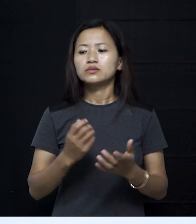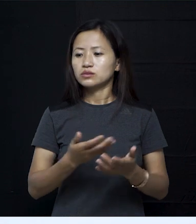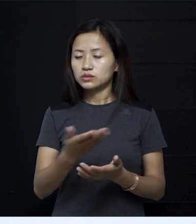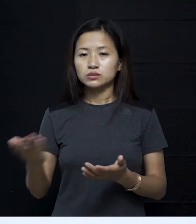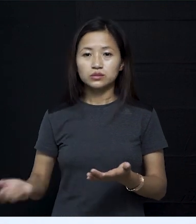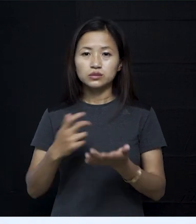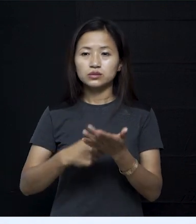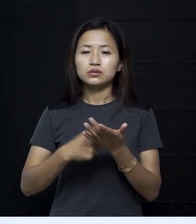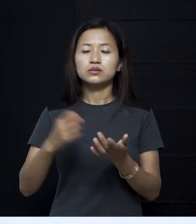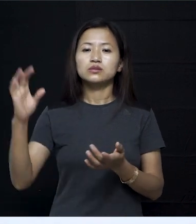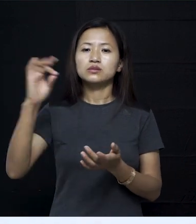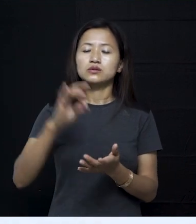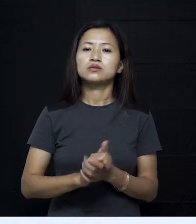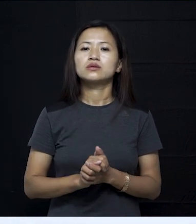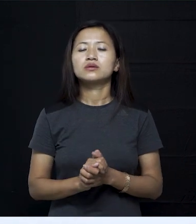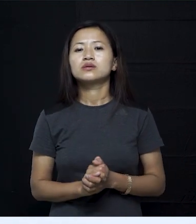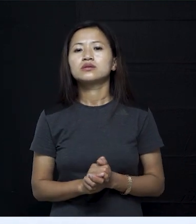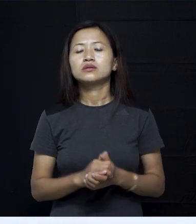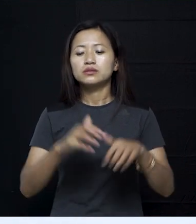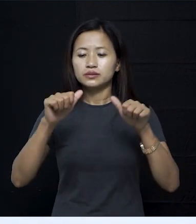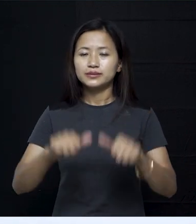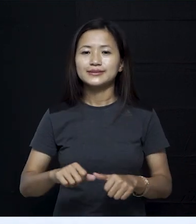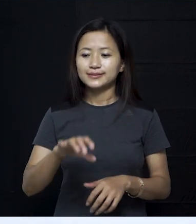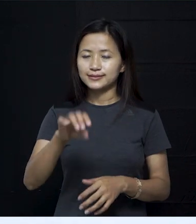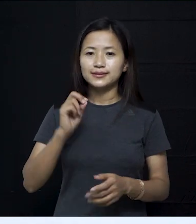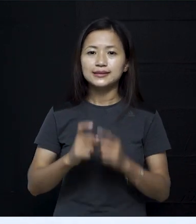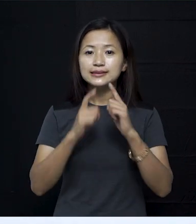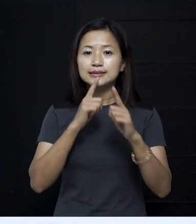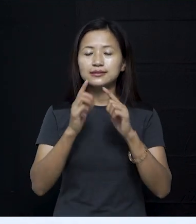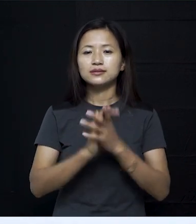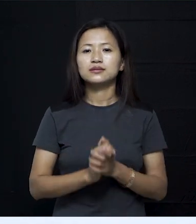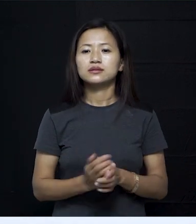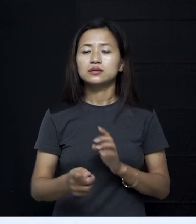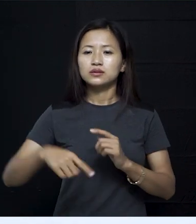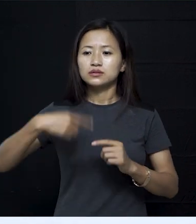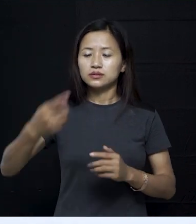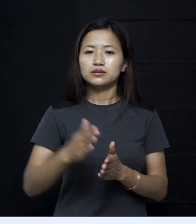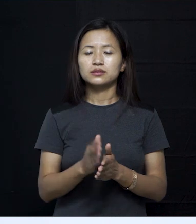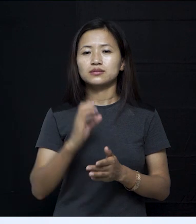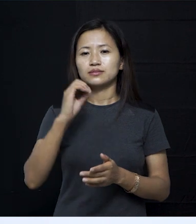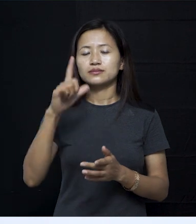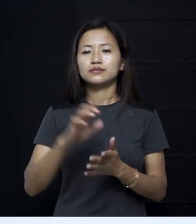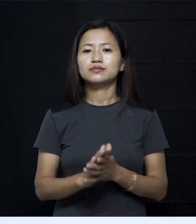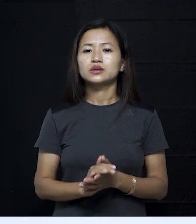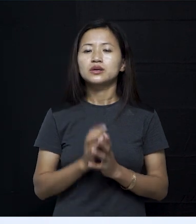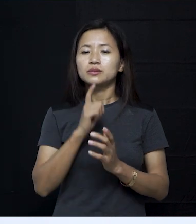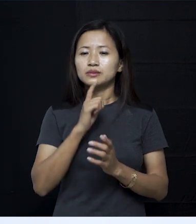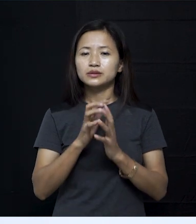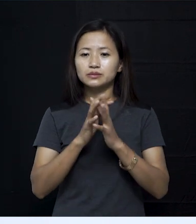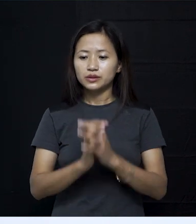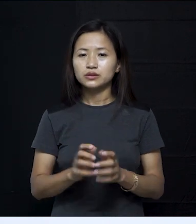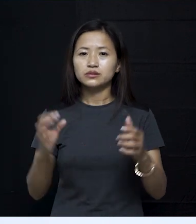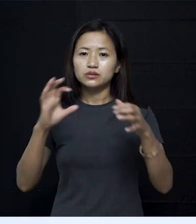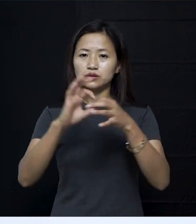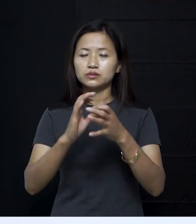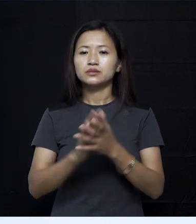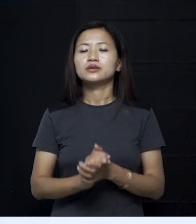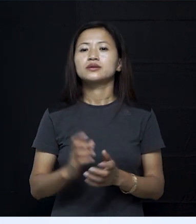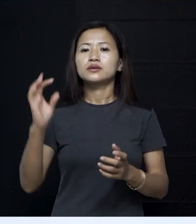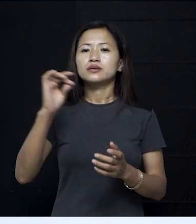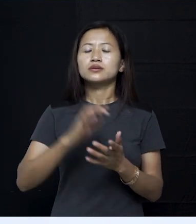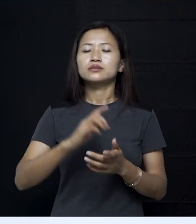Rabi and Kharif crop. So that is to do with the three cropping season, okay? So I hope